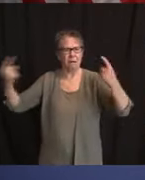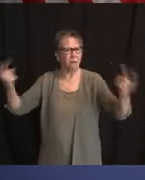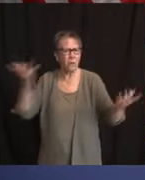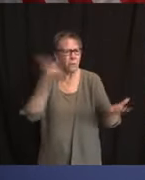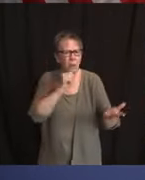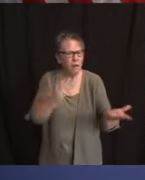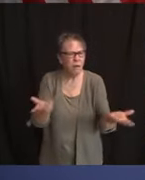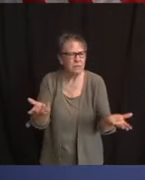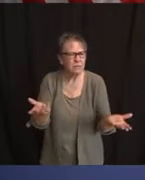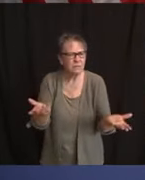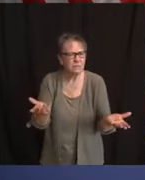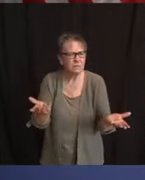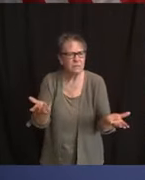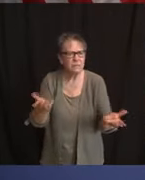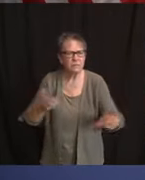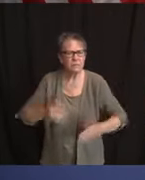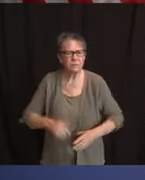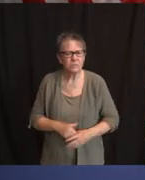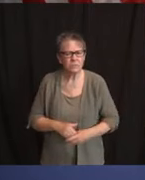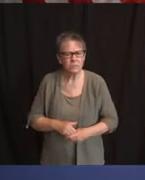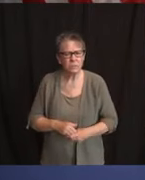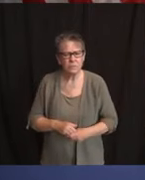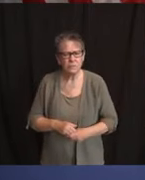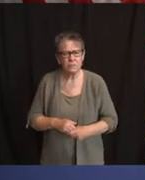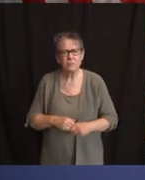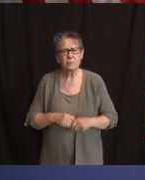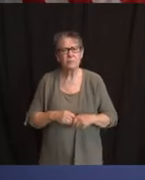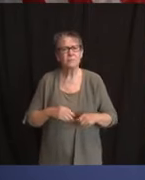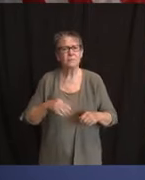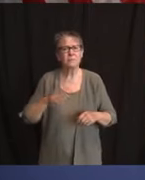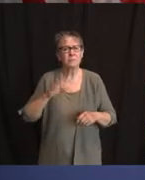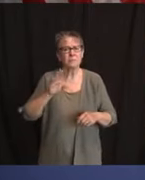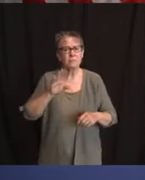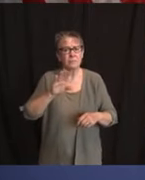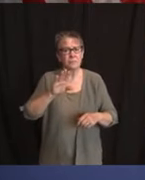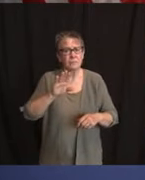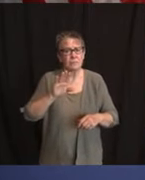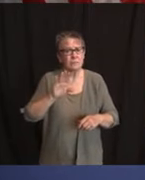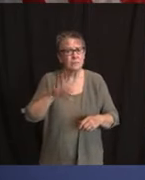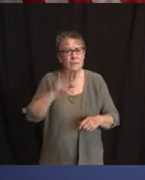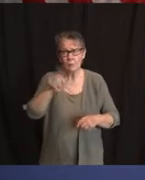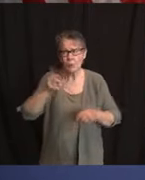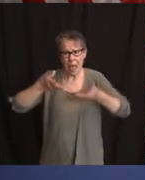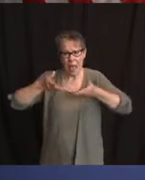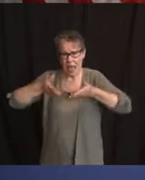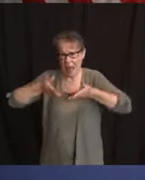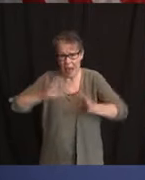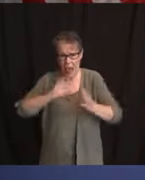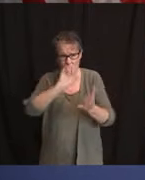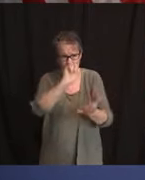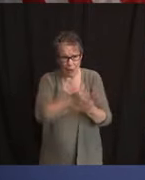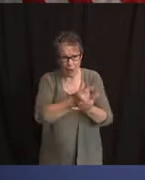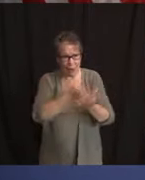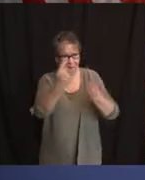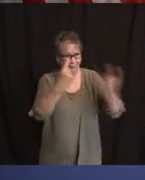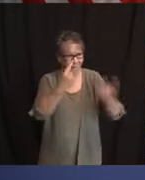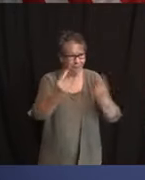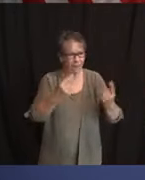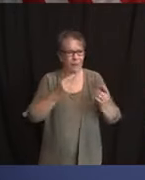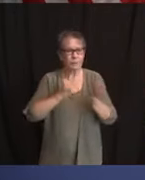like weddings, they might try to make the same argument? What's the thinking about this? Because as you've referenced so many times, you know, this is such